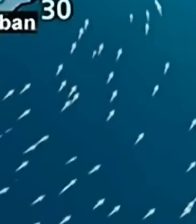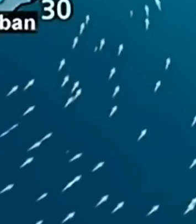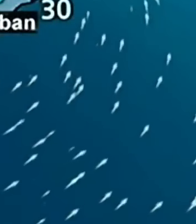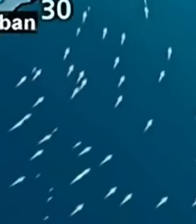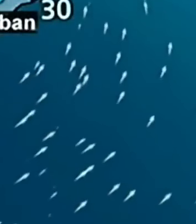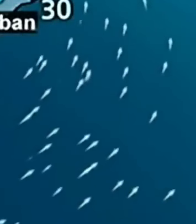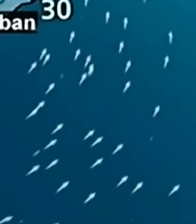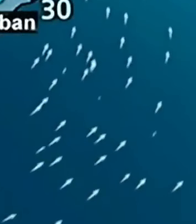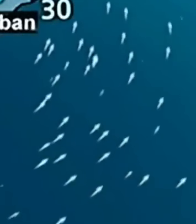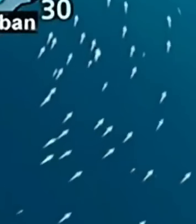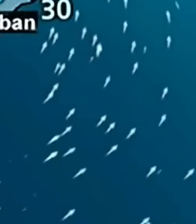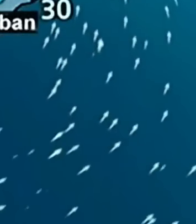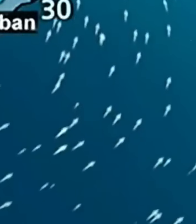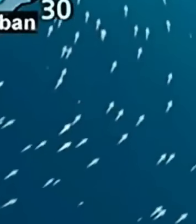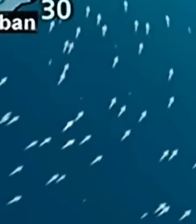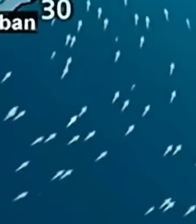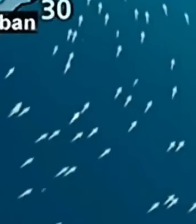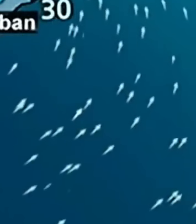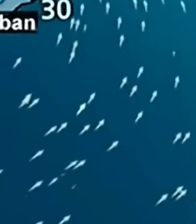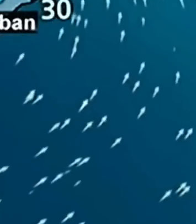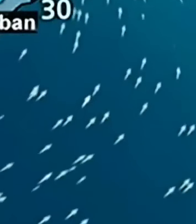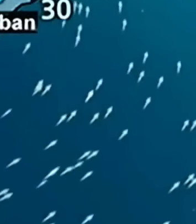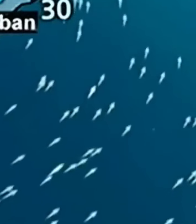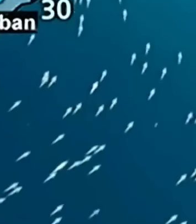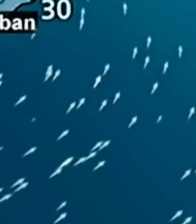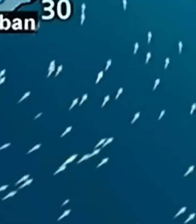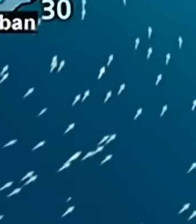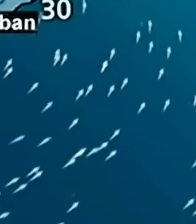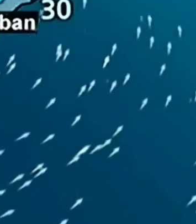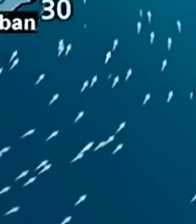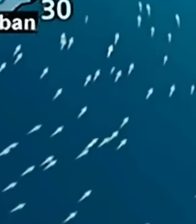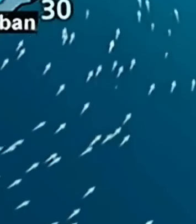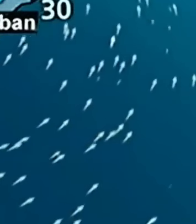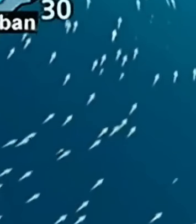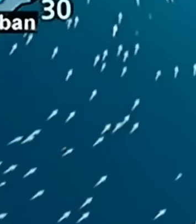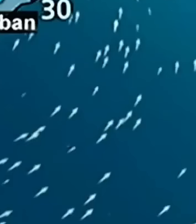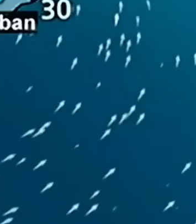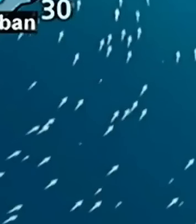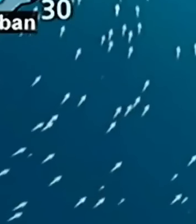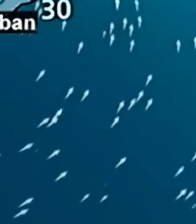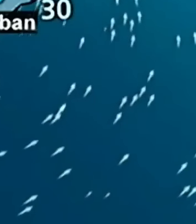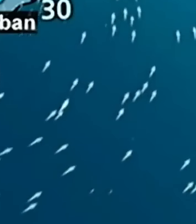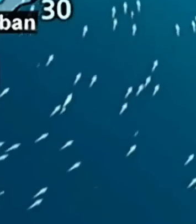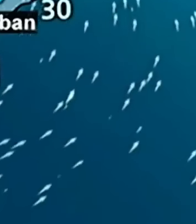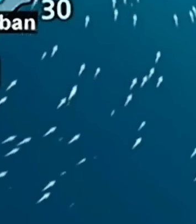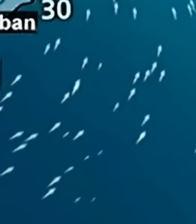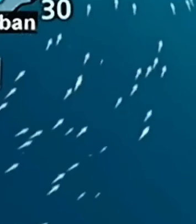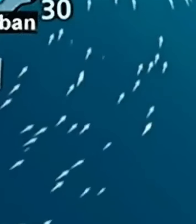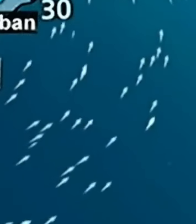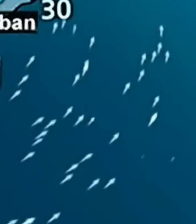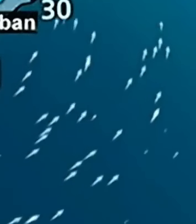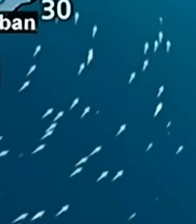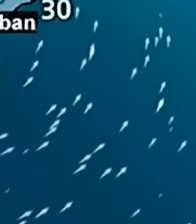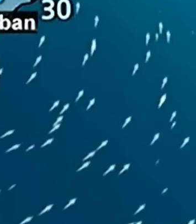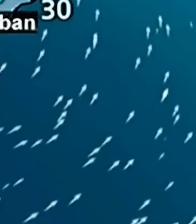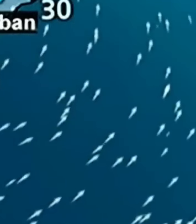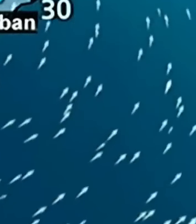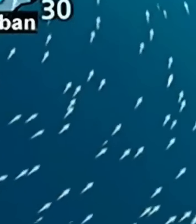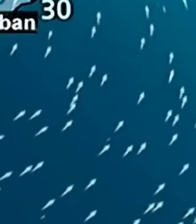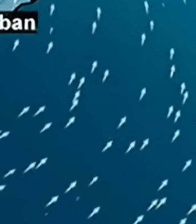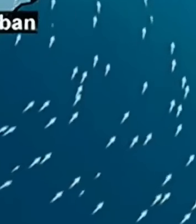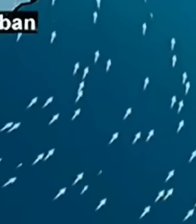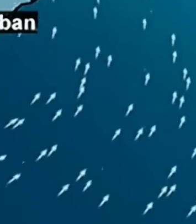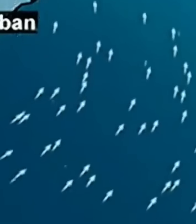mogedi wa SABC madumesha go tšabo so bošomele khone re bona ga botse mara pharpharle ka dikarolong tšeo di lego ka botlhabele ba ka Afrika Borwa wa ka re tšana le go ka dikarolong